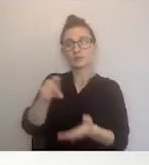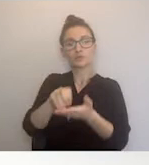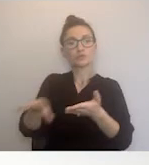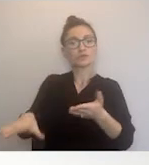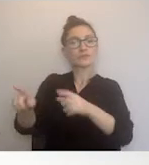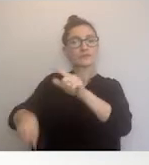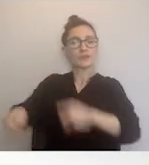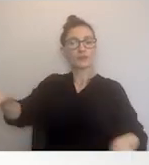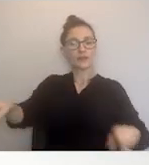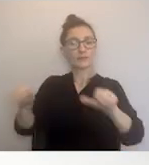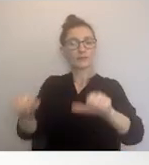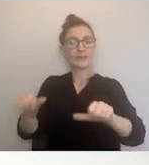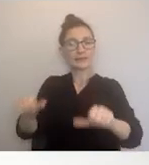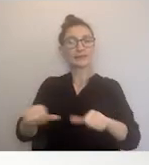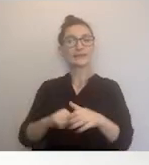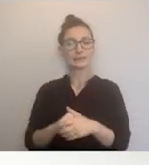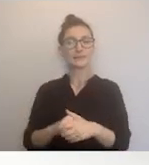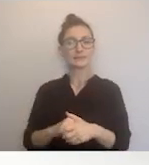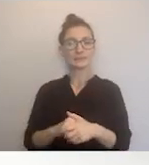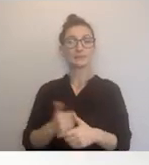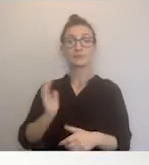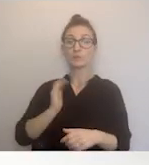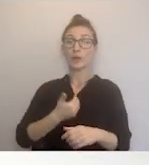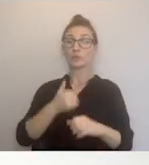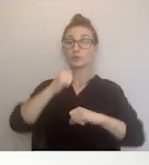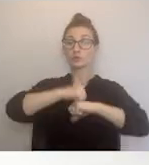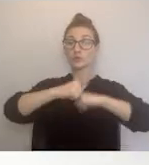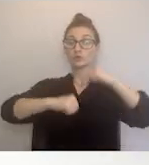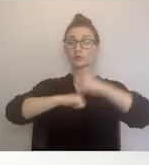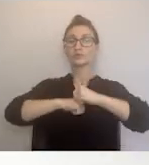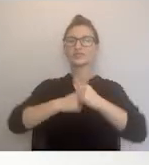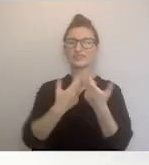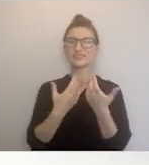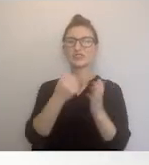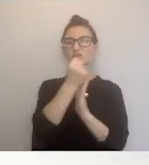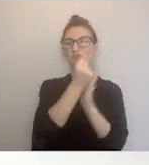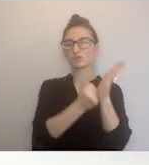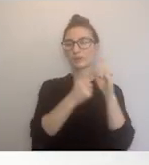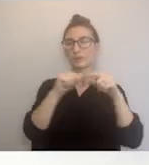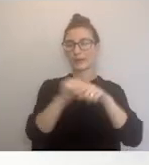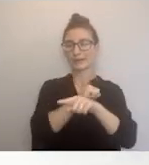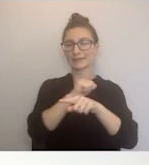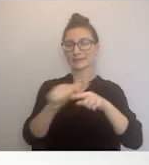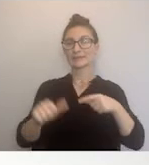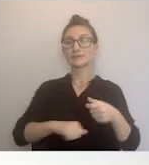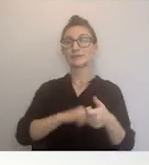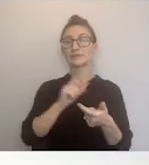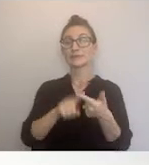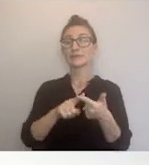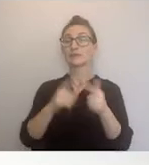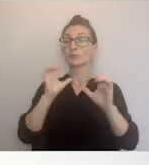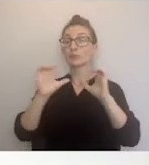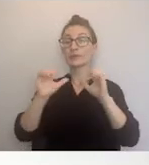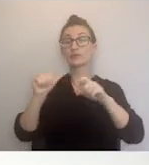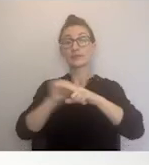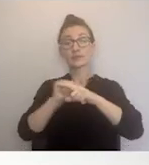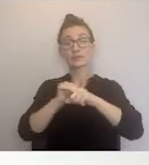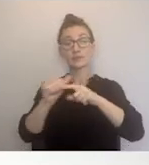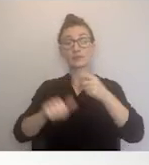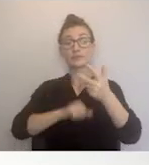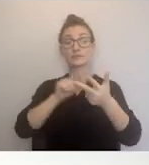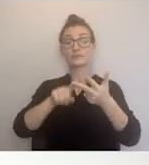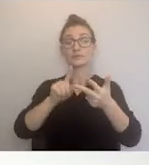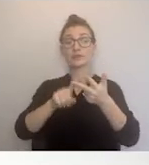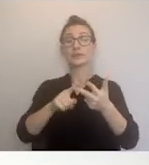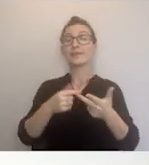ability. So things like our rehearsal structure. Is it most important to practice the script? Is it most important to do communication exercises? Is